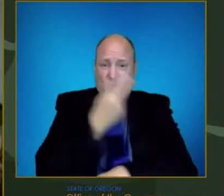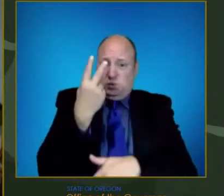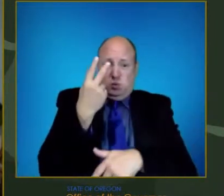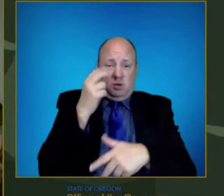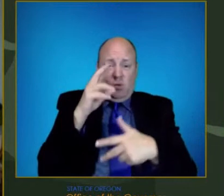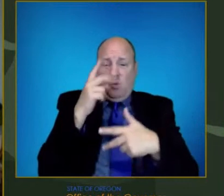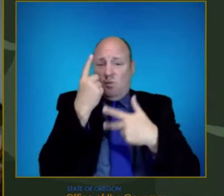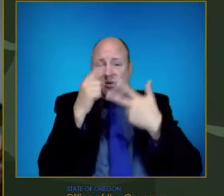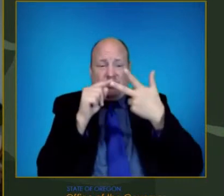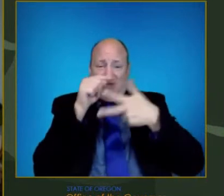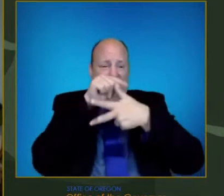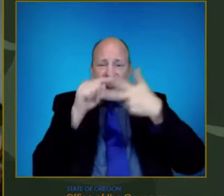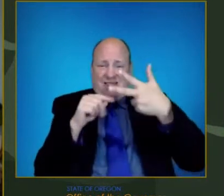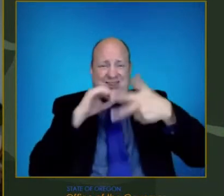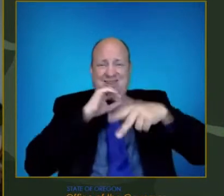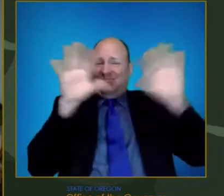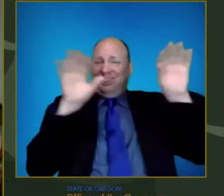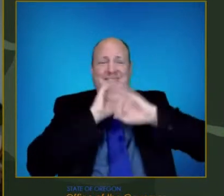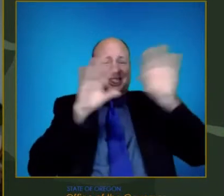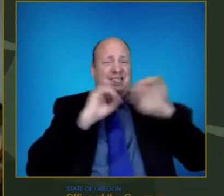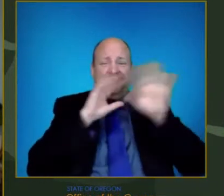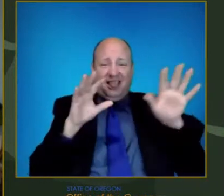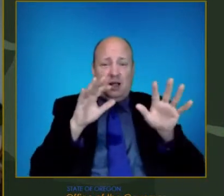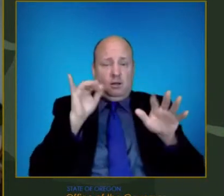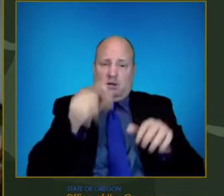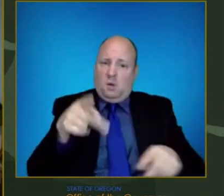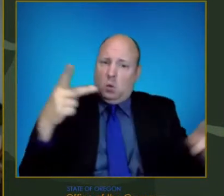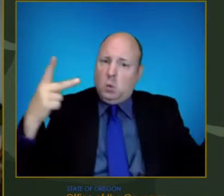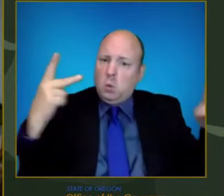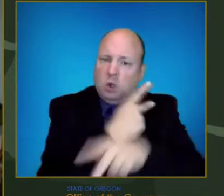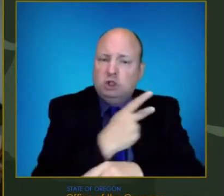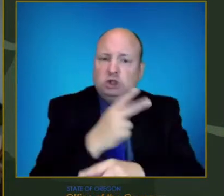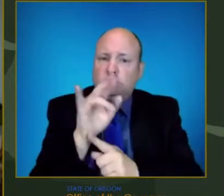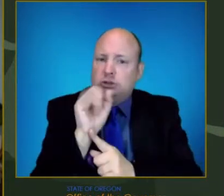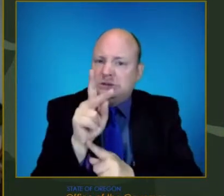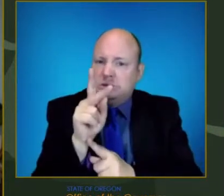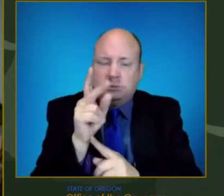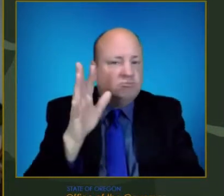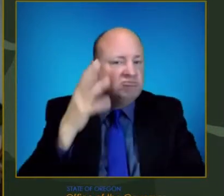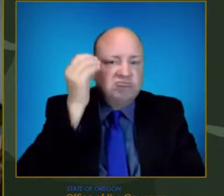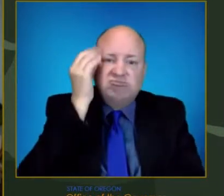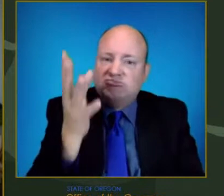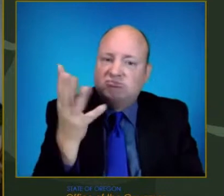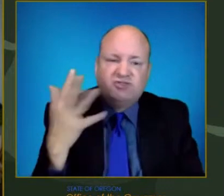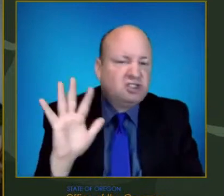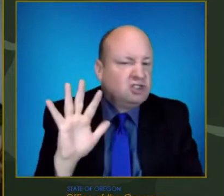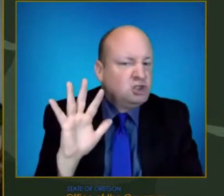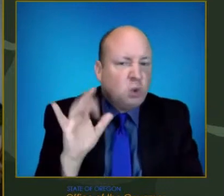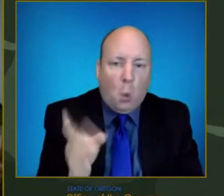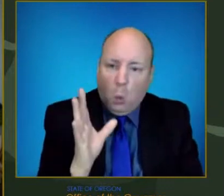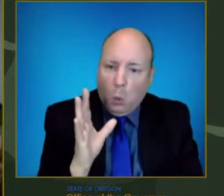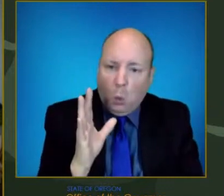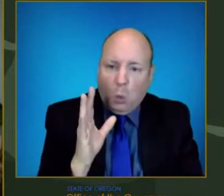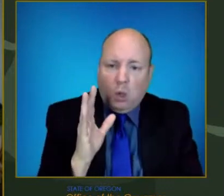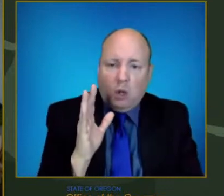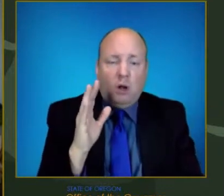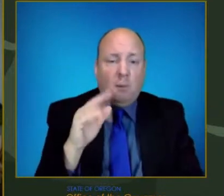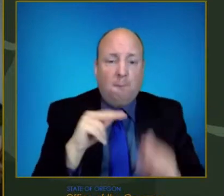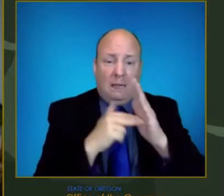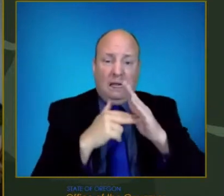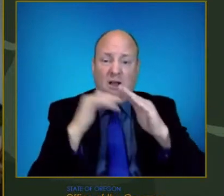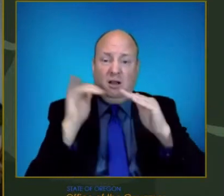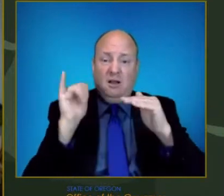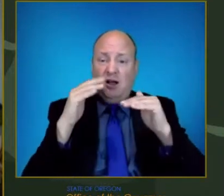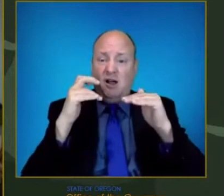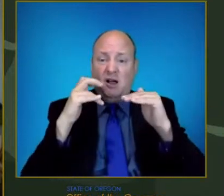the folks who are at by far and away at an increased risk. And we know that we have inequities there along geographic and along